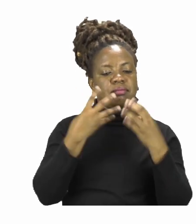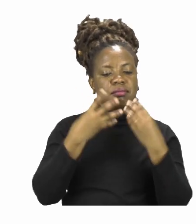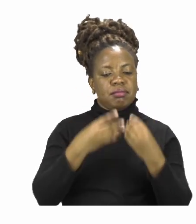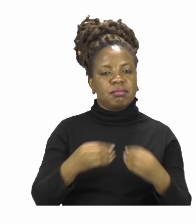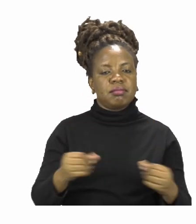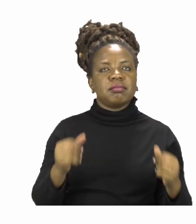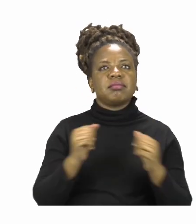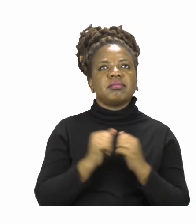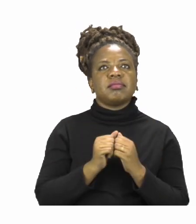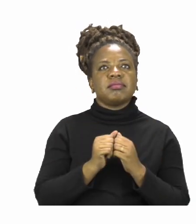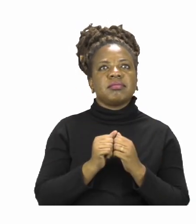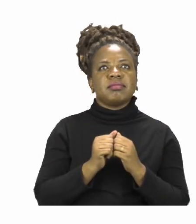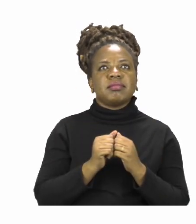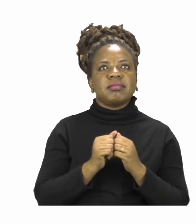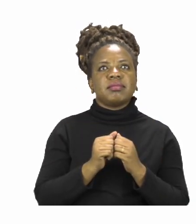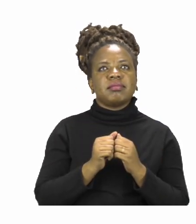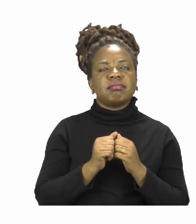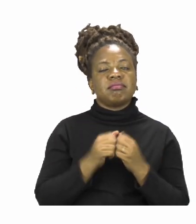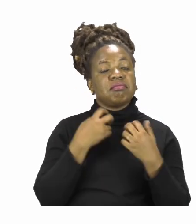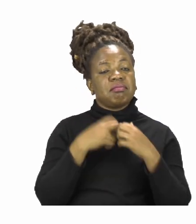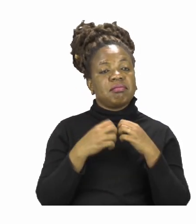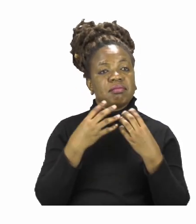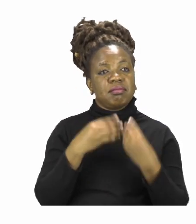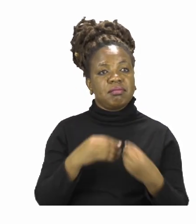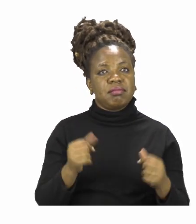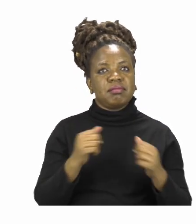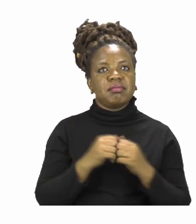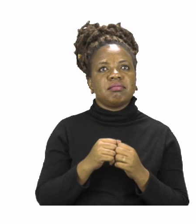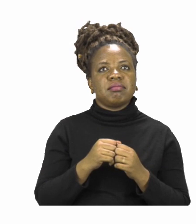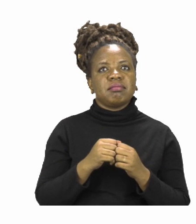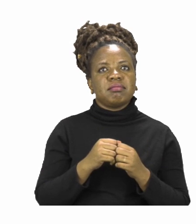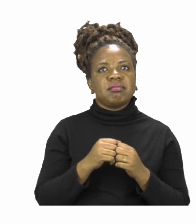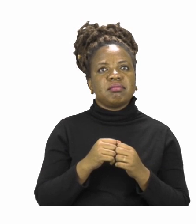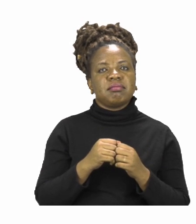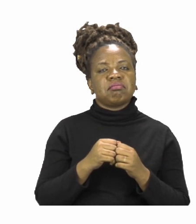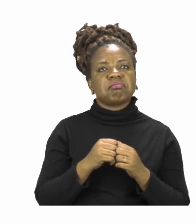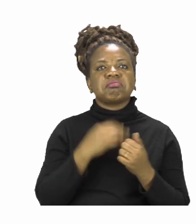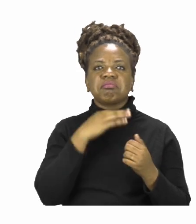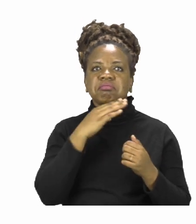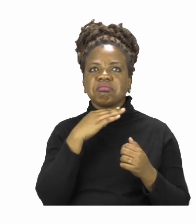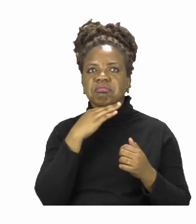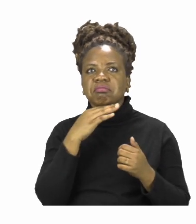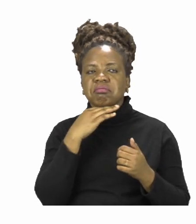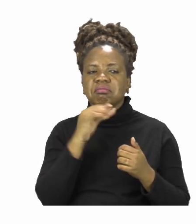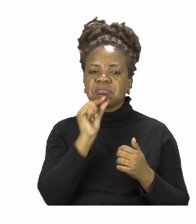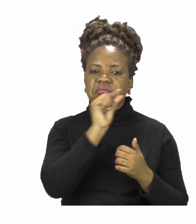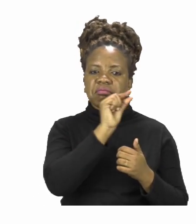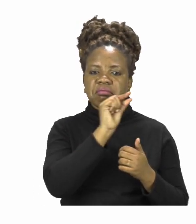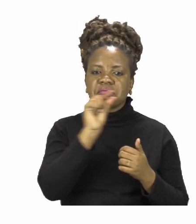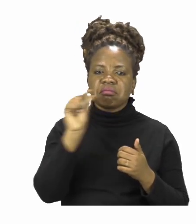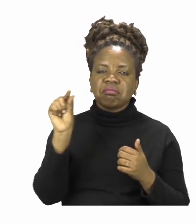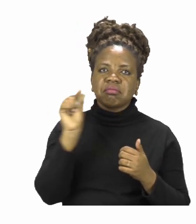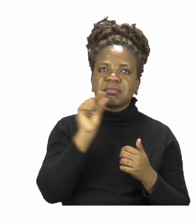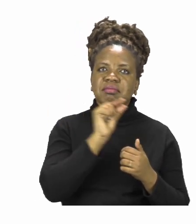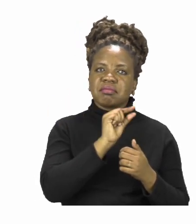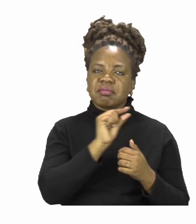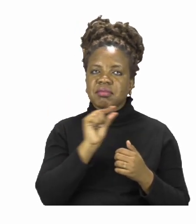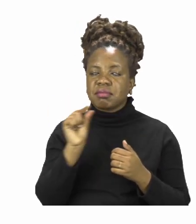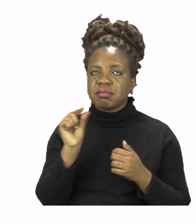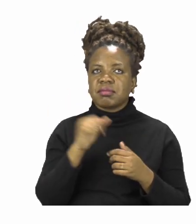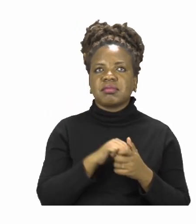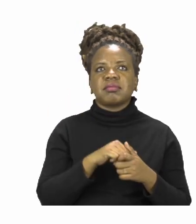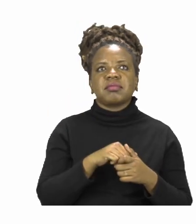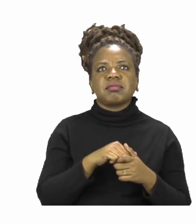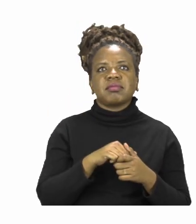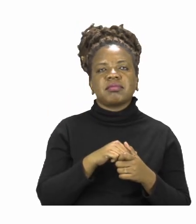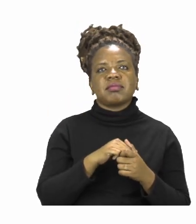sums. Now, problem-solving sums are typically a sentence or something that has gone wrong, which we need to solve.